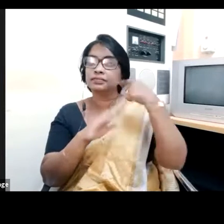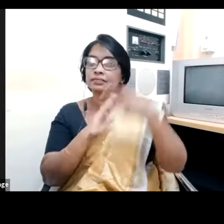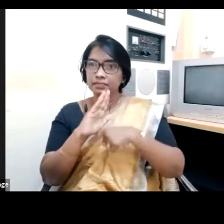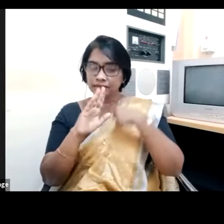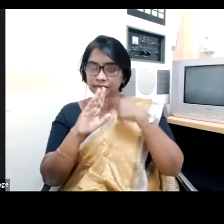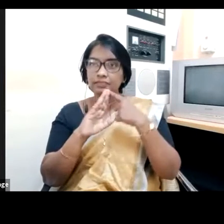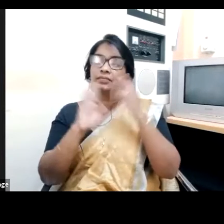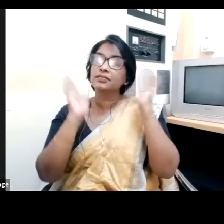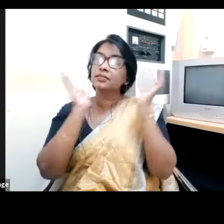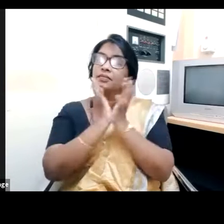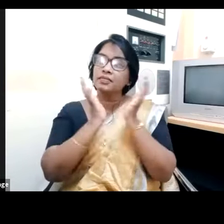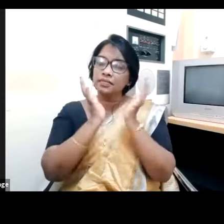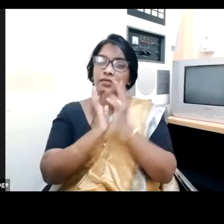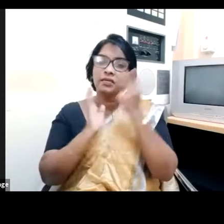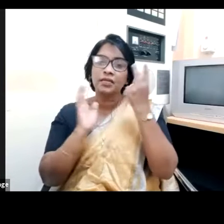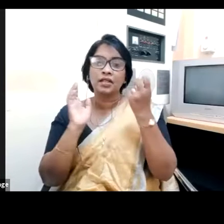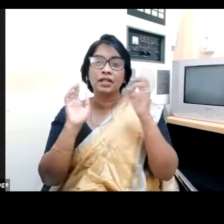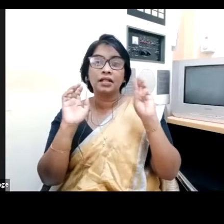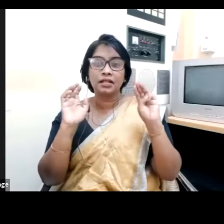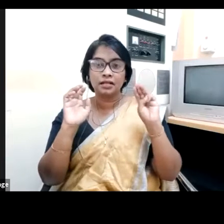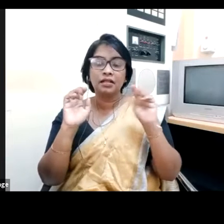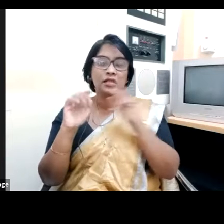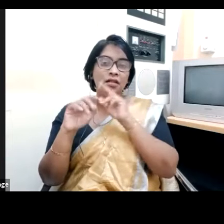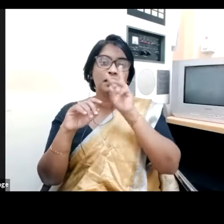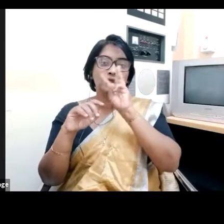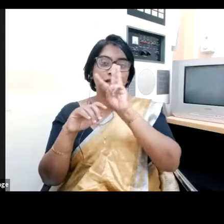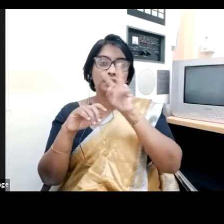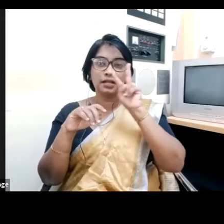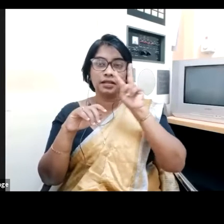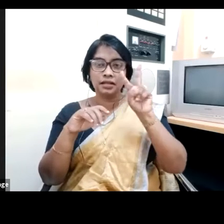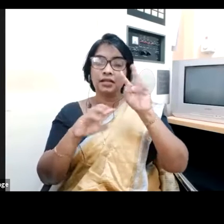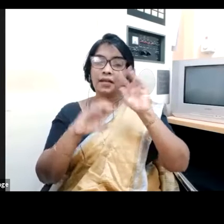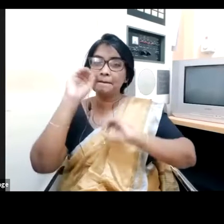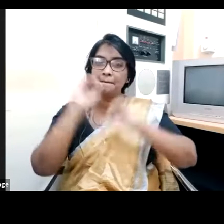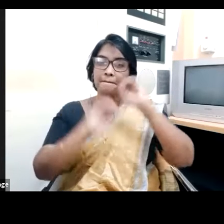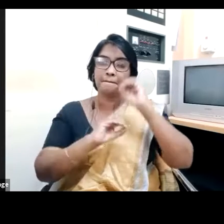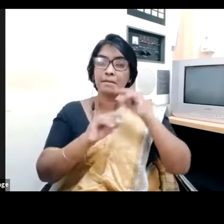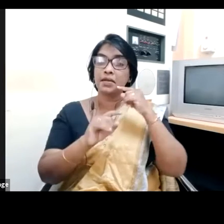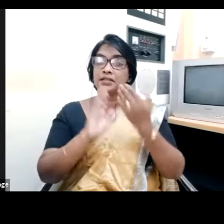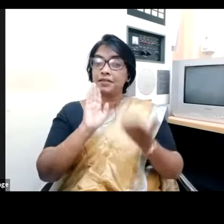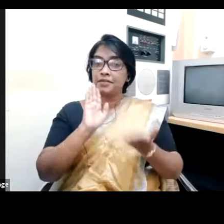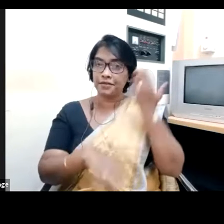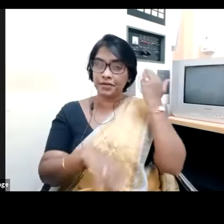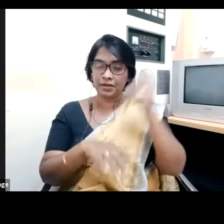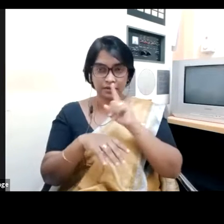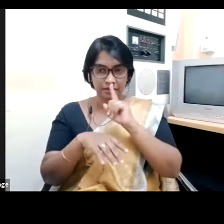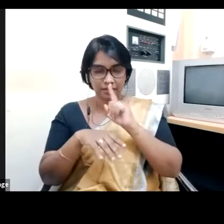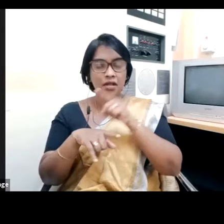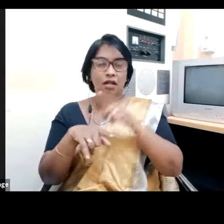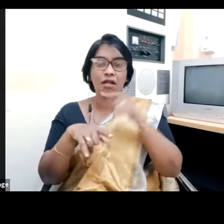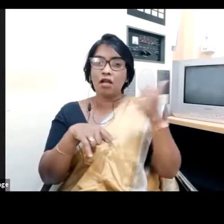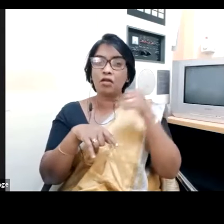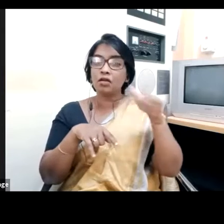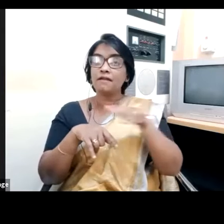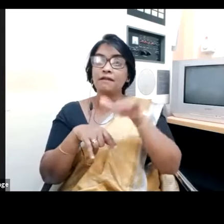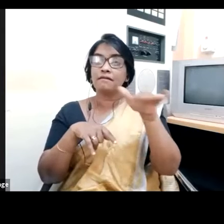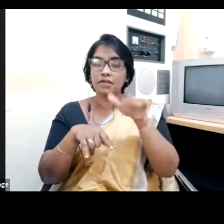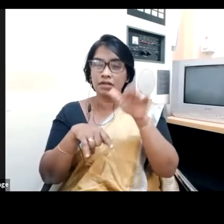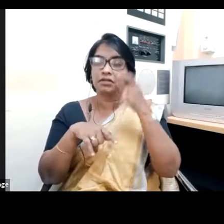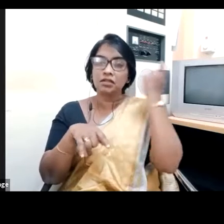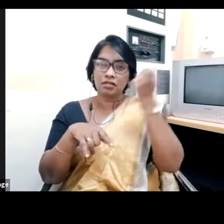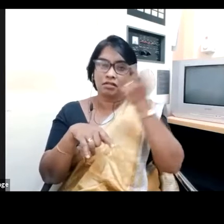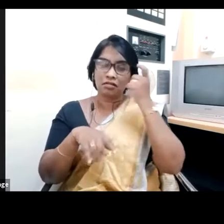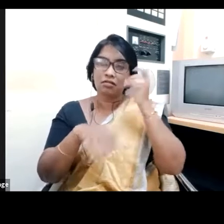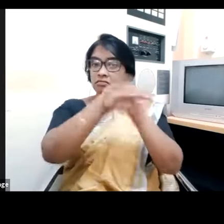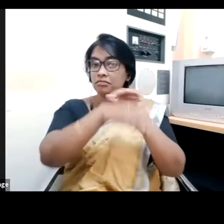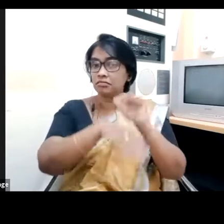2030, and identifying land for reforestation and forestation. Now, this is a good augurs well